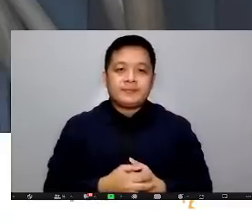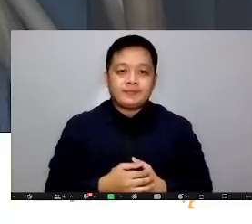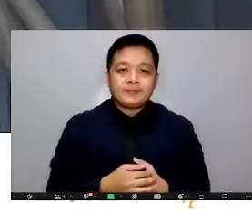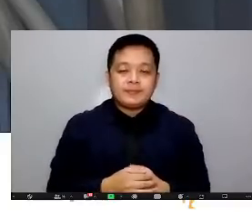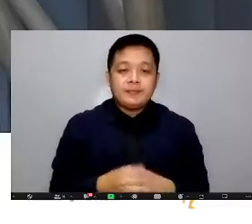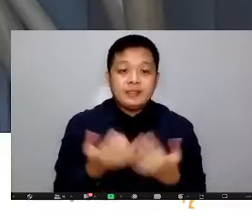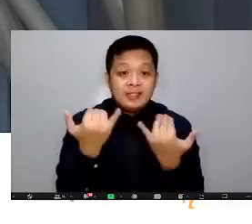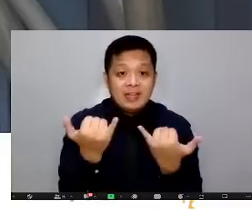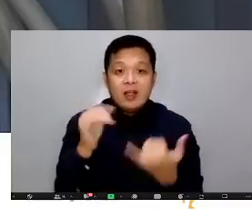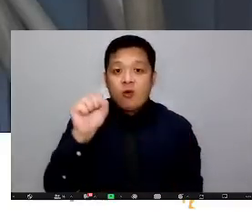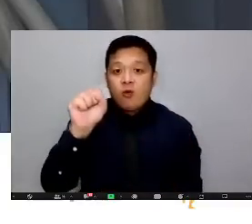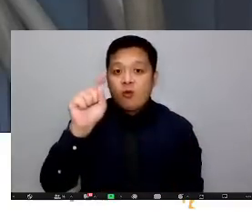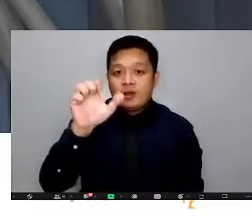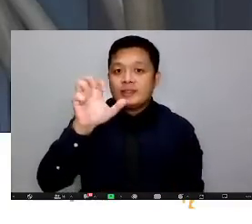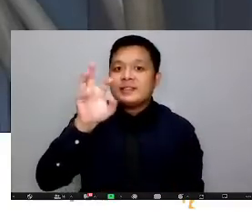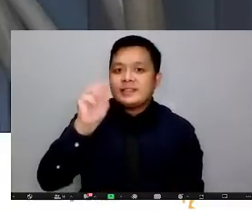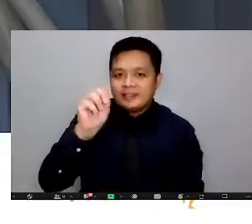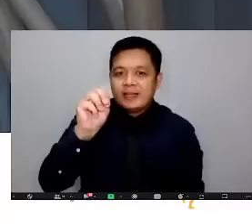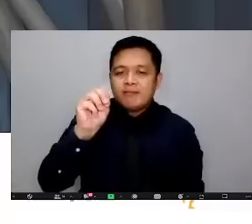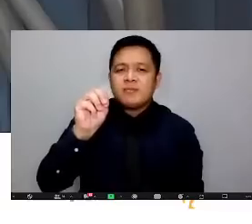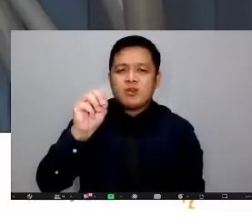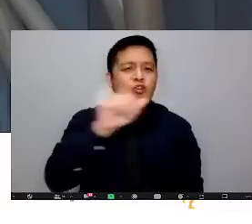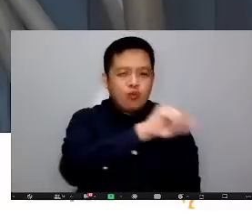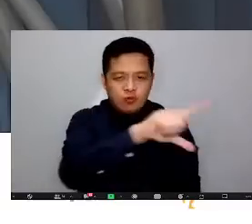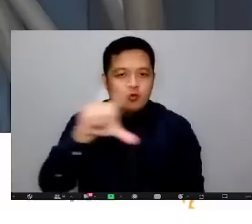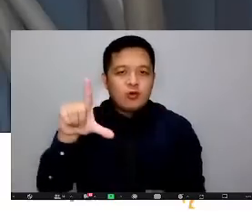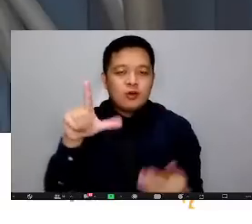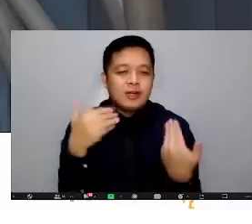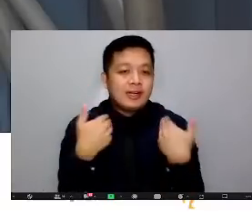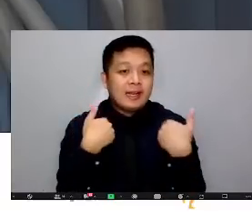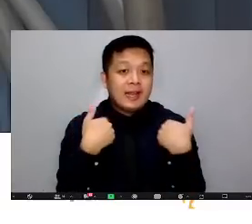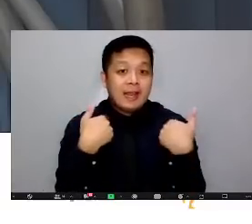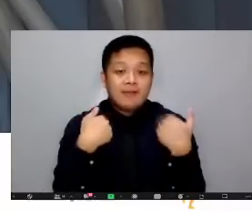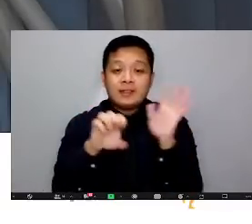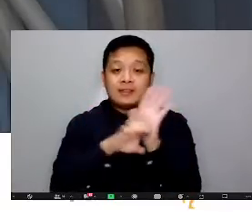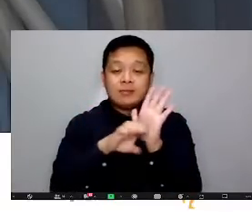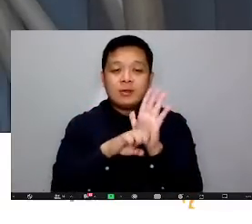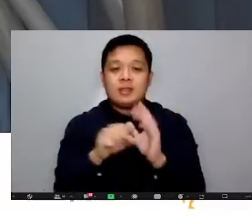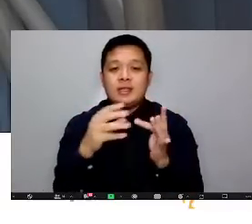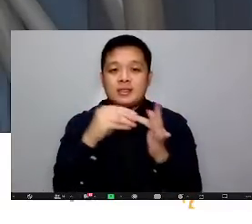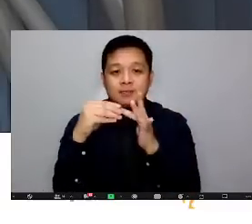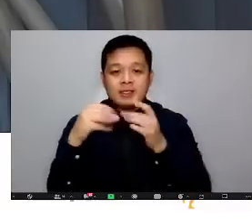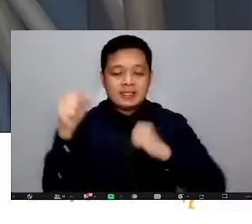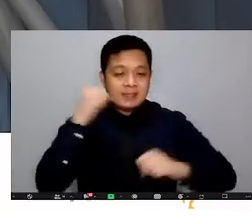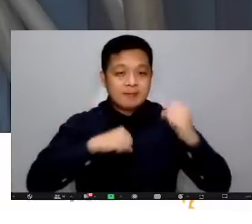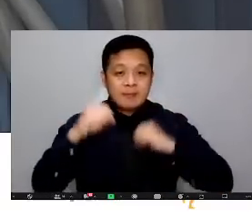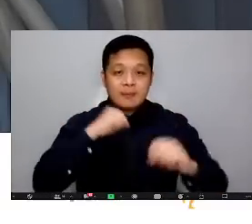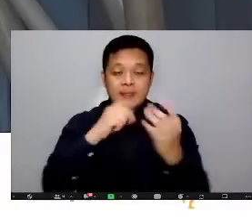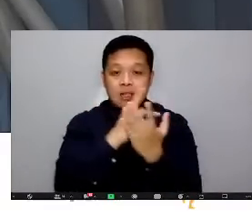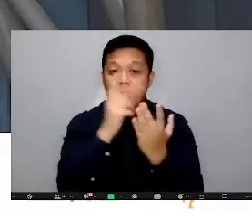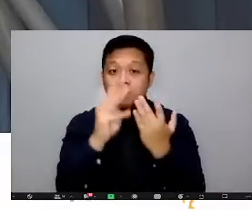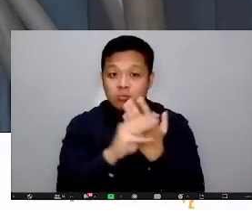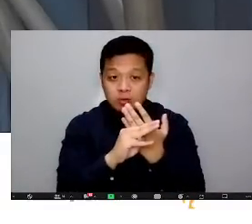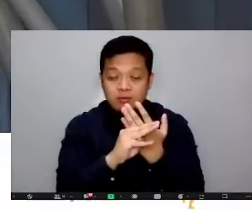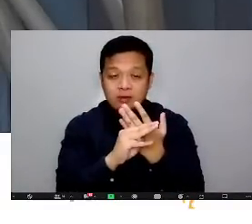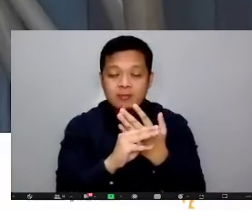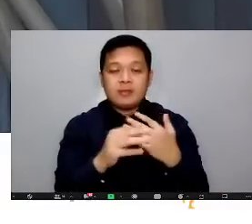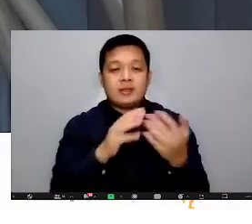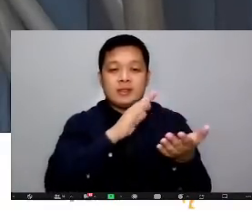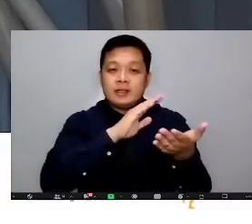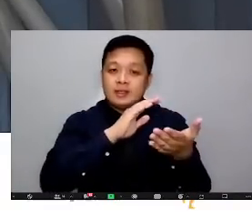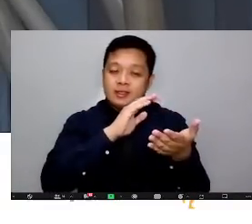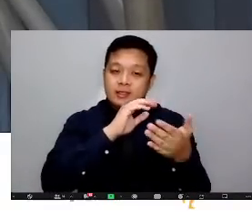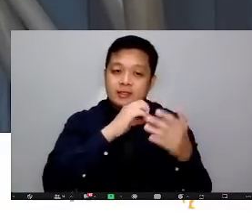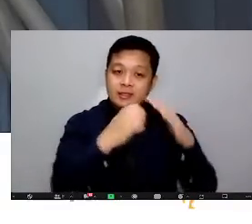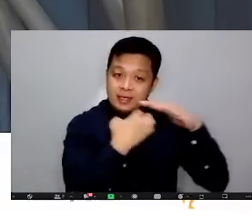for all with special curricular programs like special science program for both the elementary and junior high school